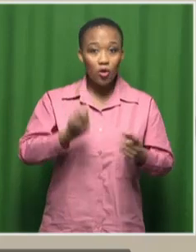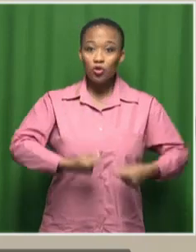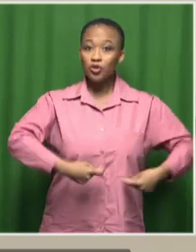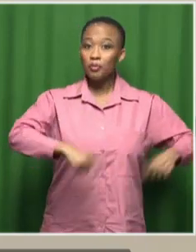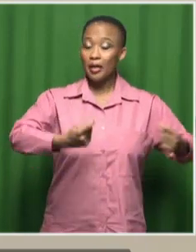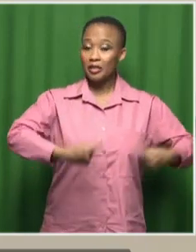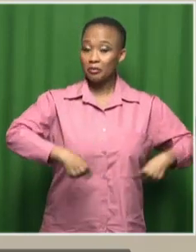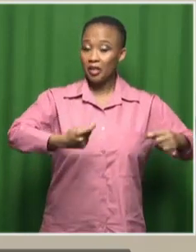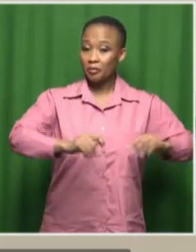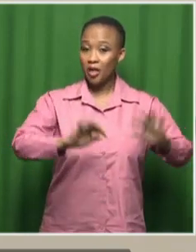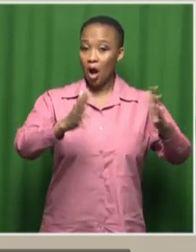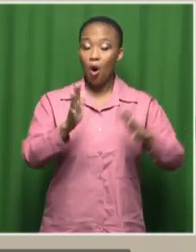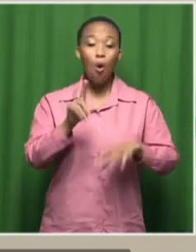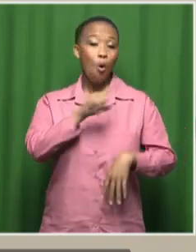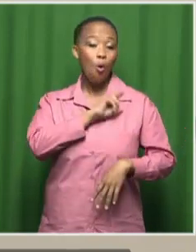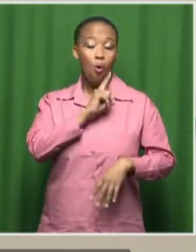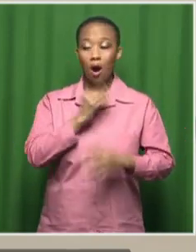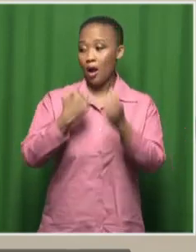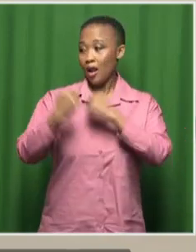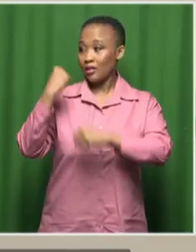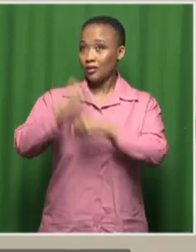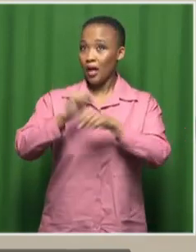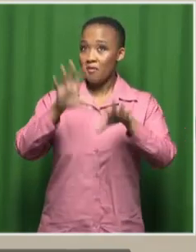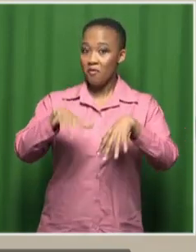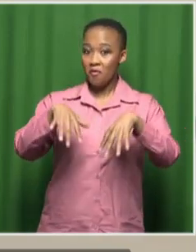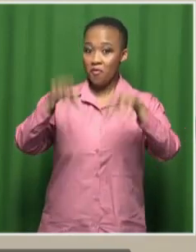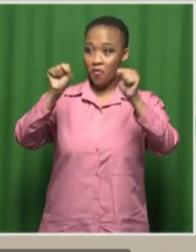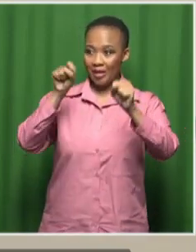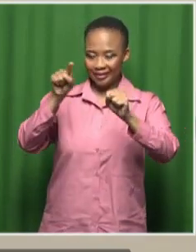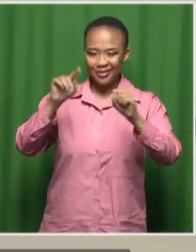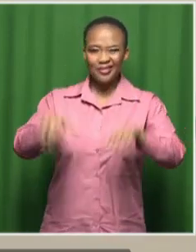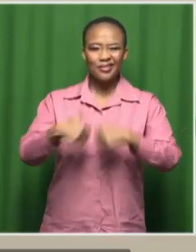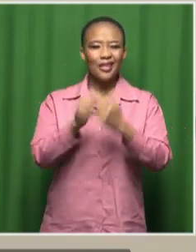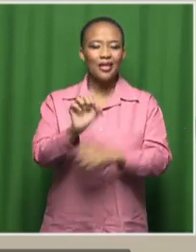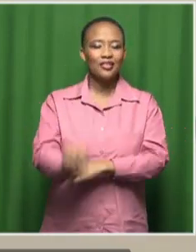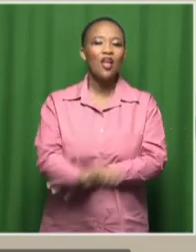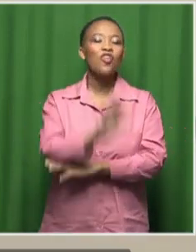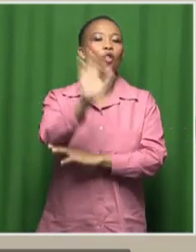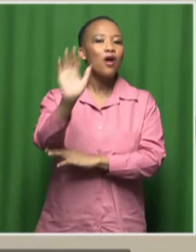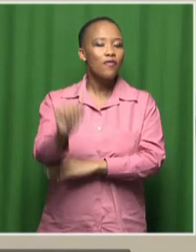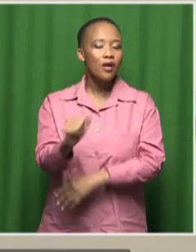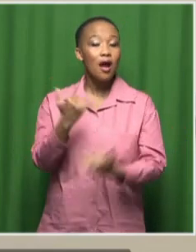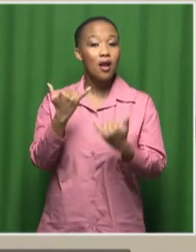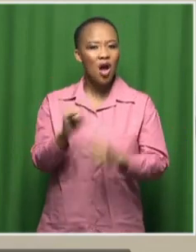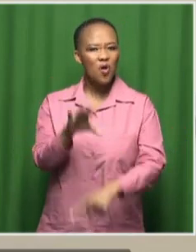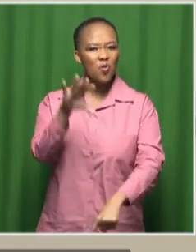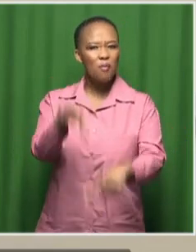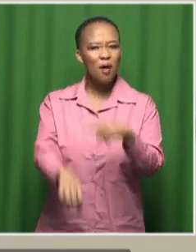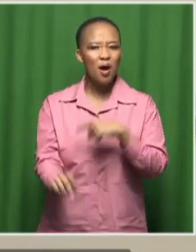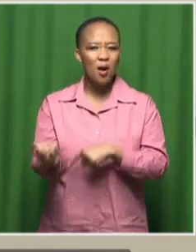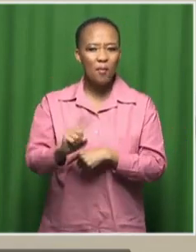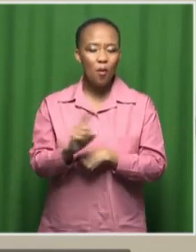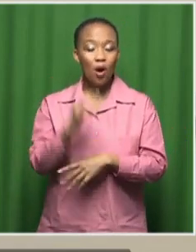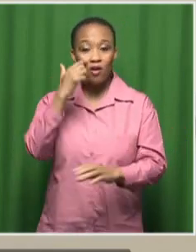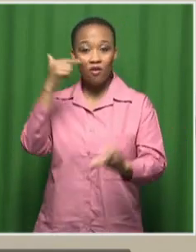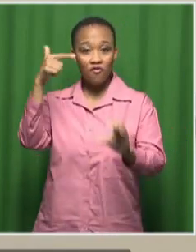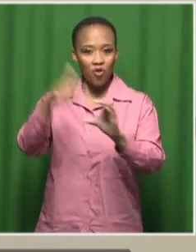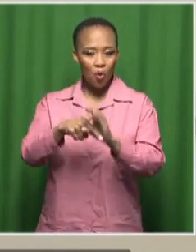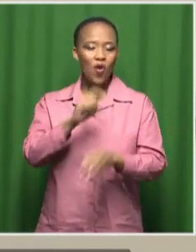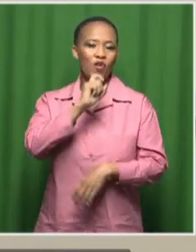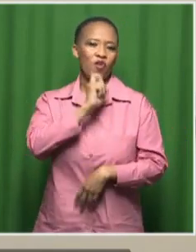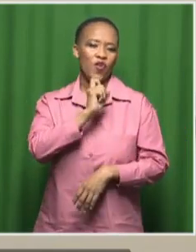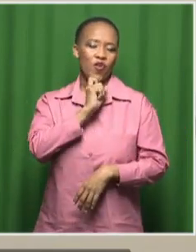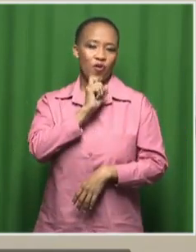was a major issue in the country and continues to be, you will find that fuel usage as a proportion of the input